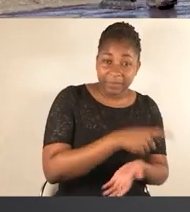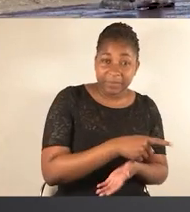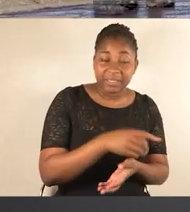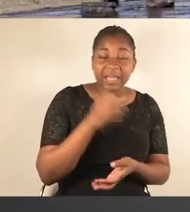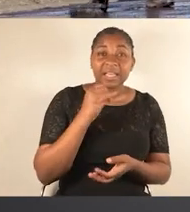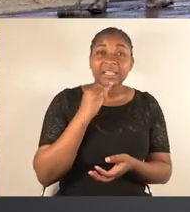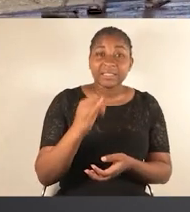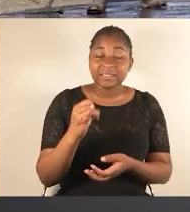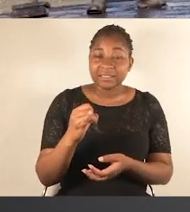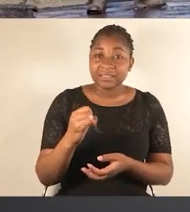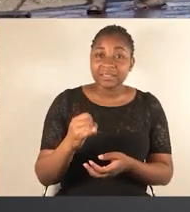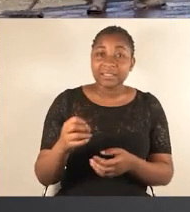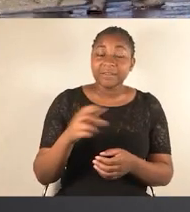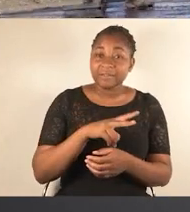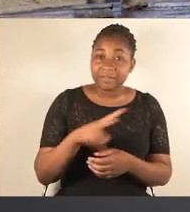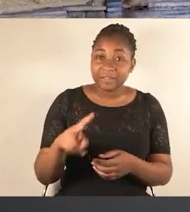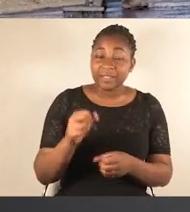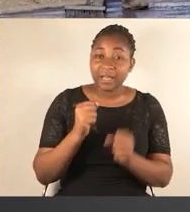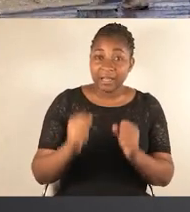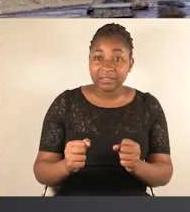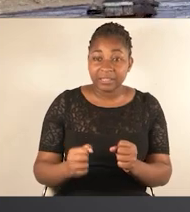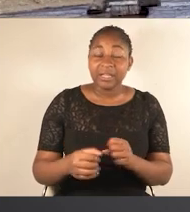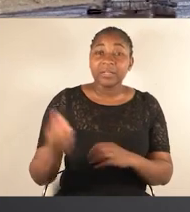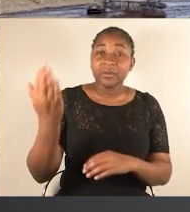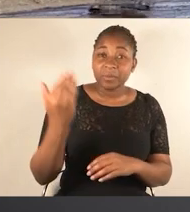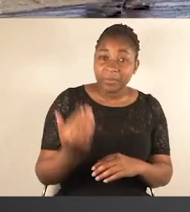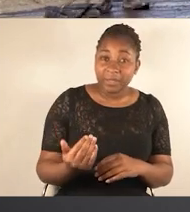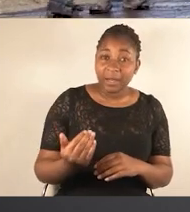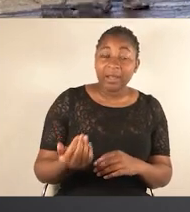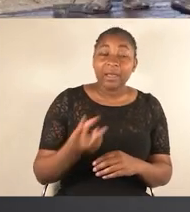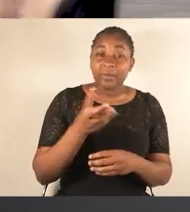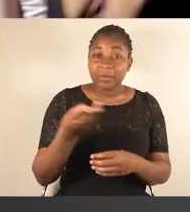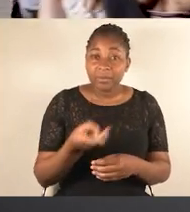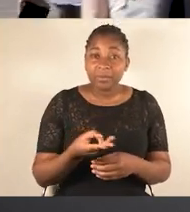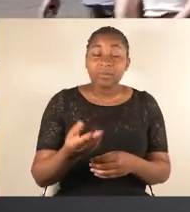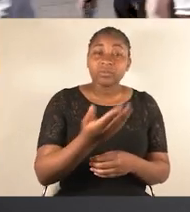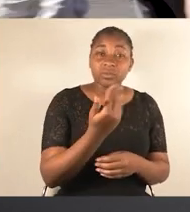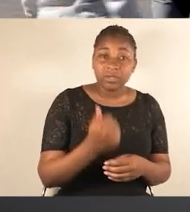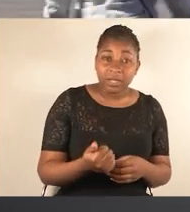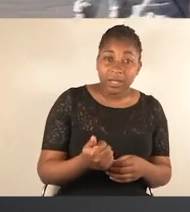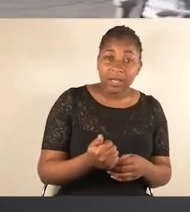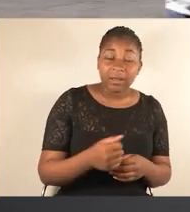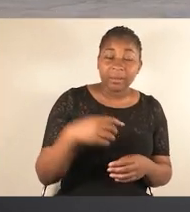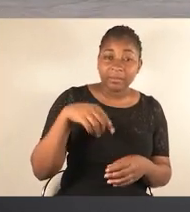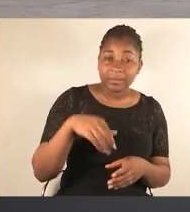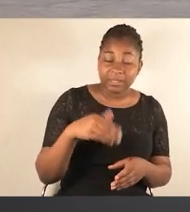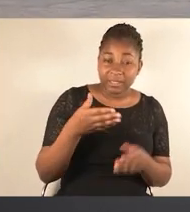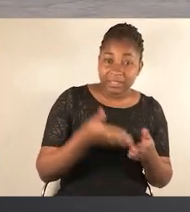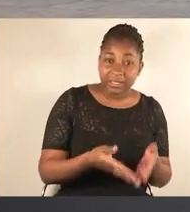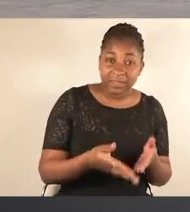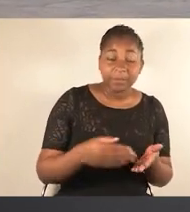is critical because it will bring in people who will visit at least the